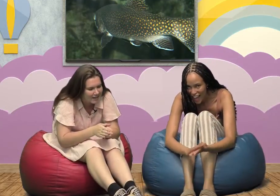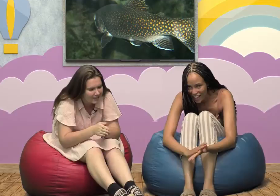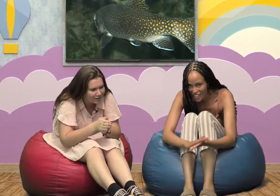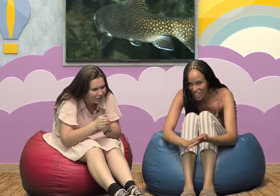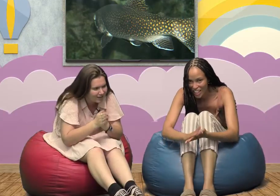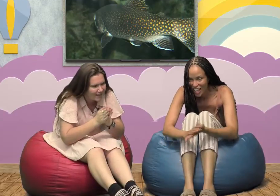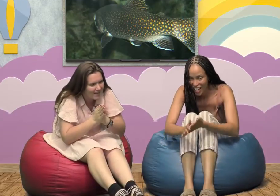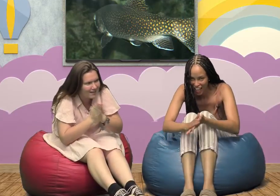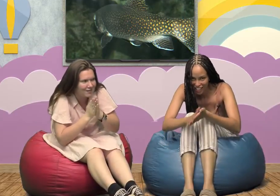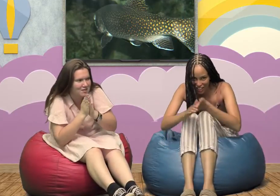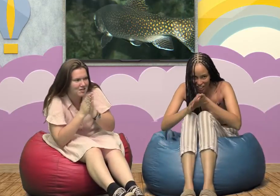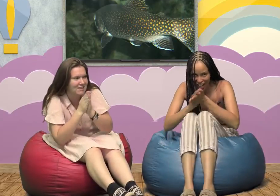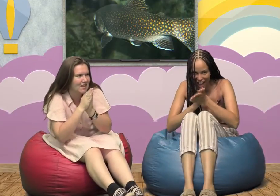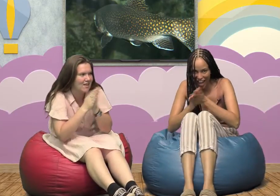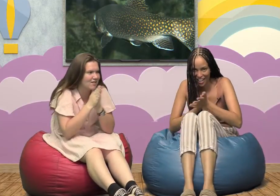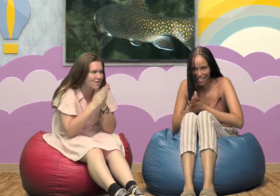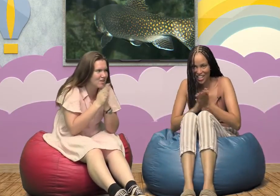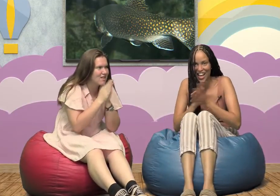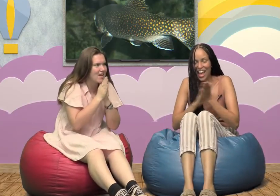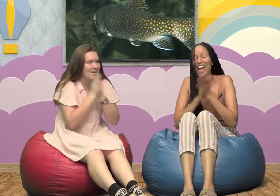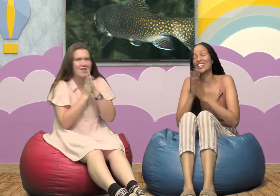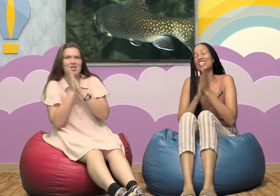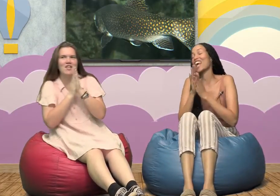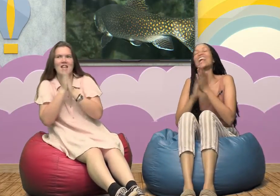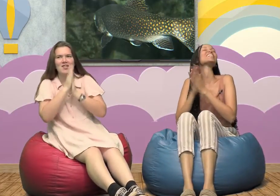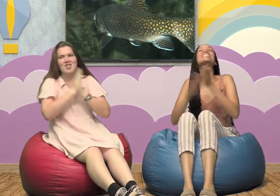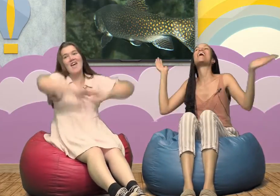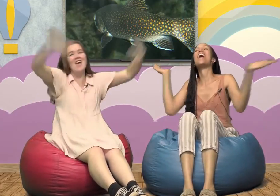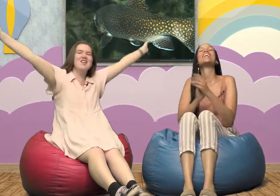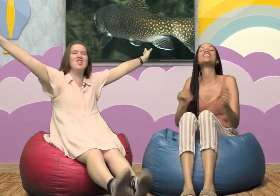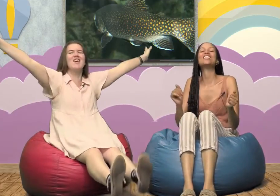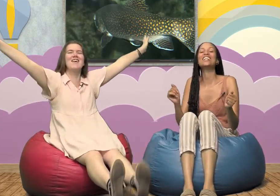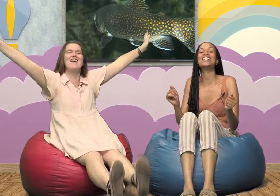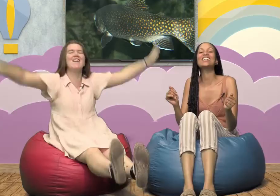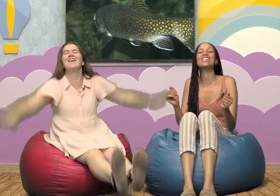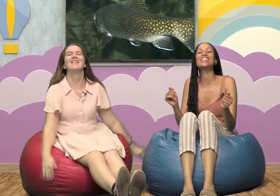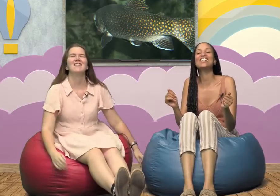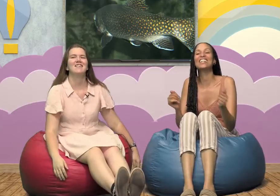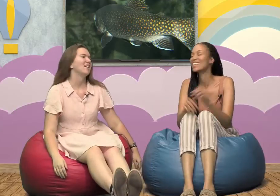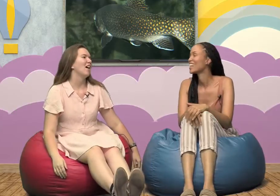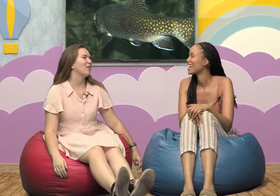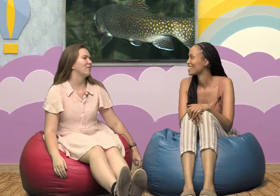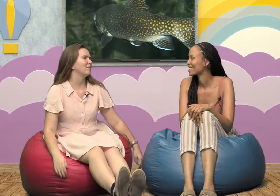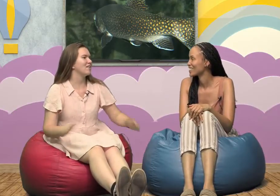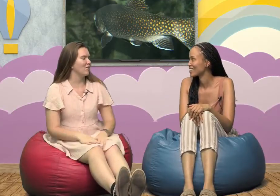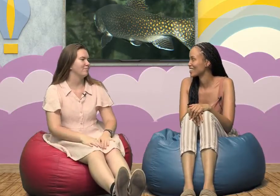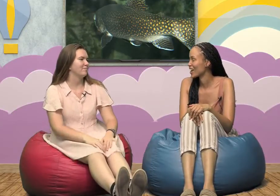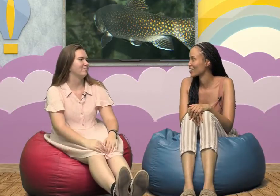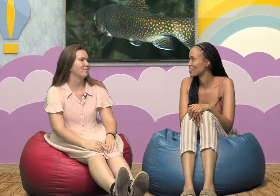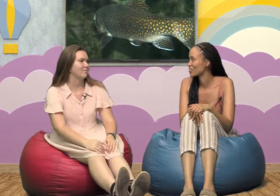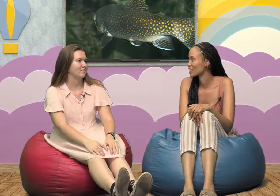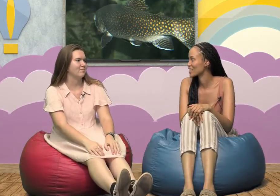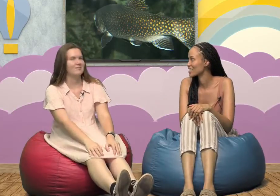Energy, energy, energy, energy, energy, energy, energy. Okay, let's